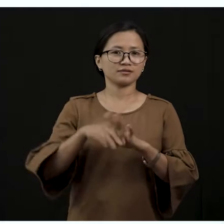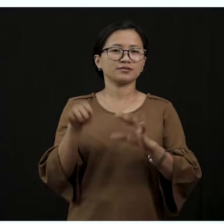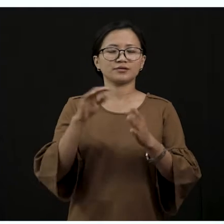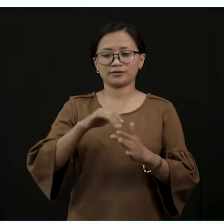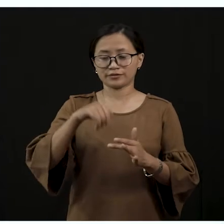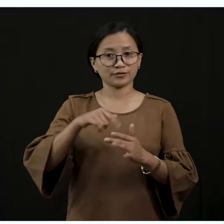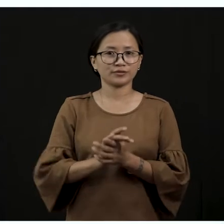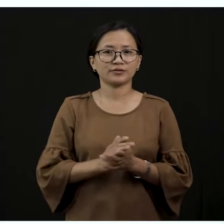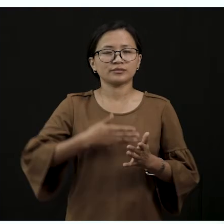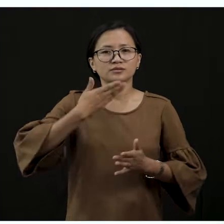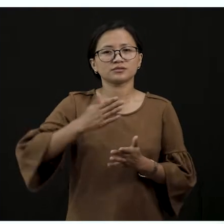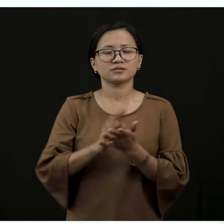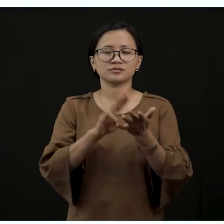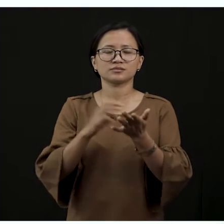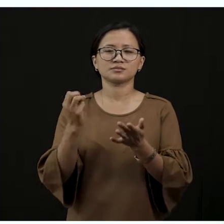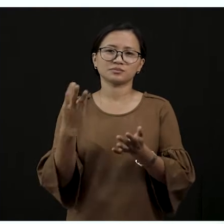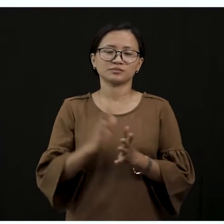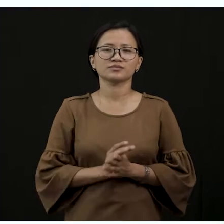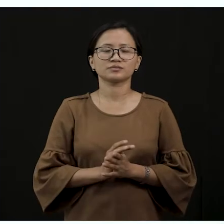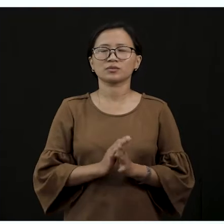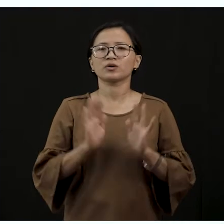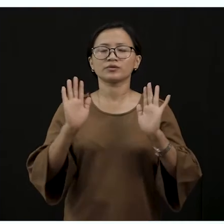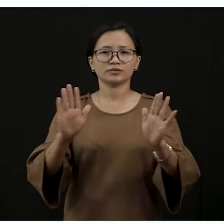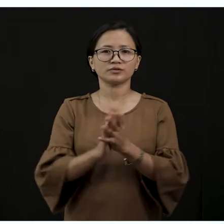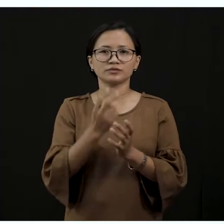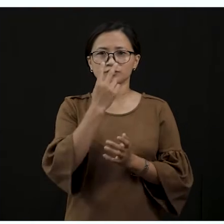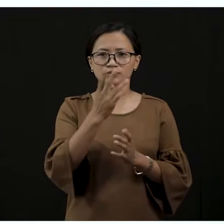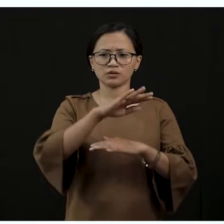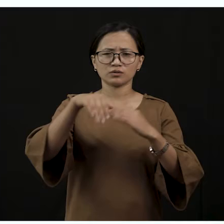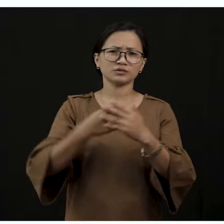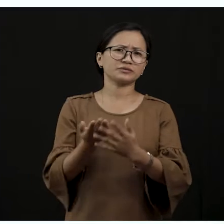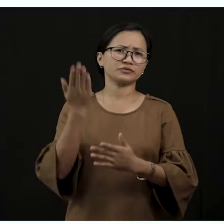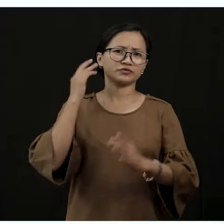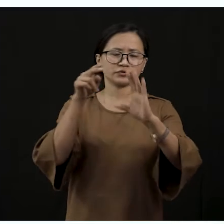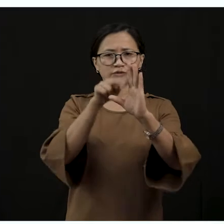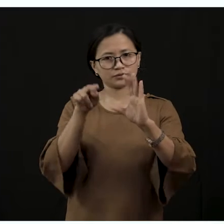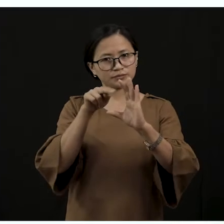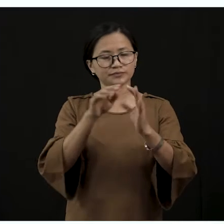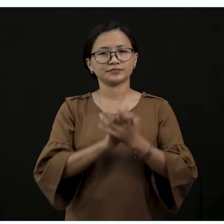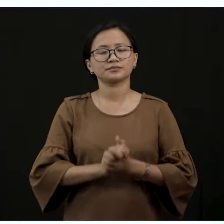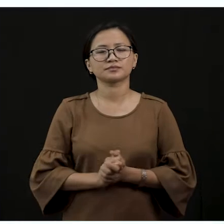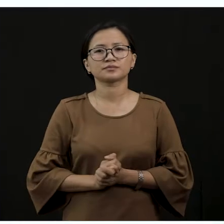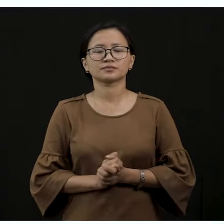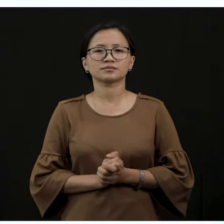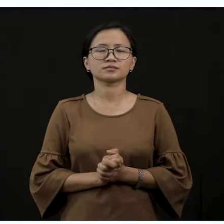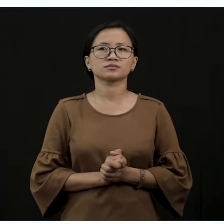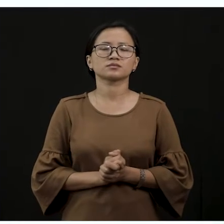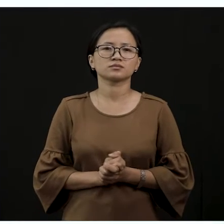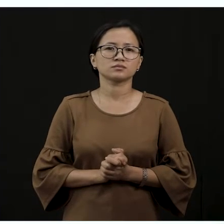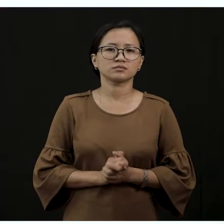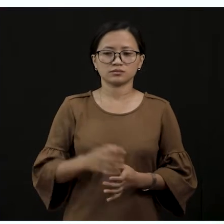you mathematics. I hope all of you have seen all the previous videos, right?